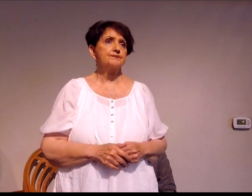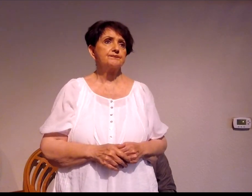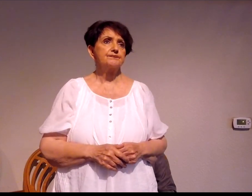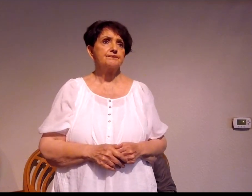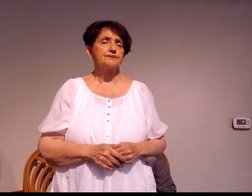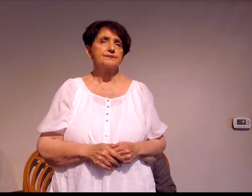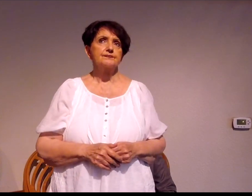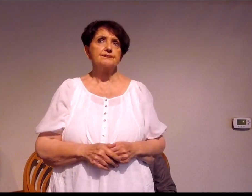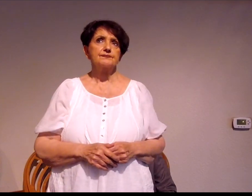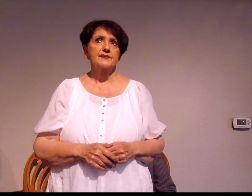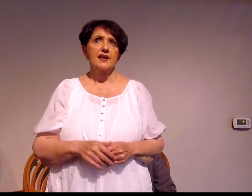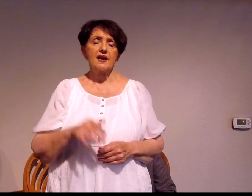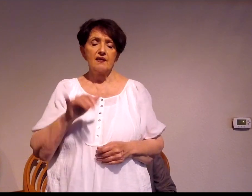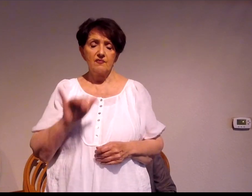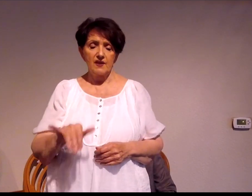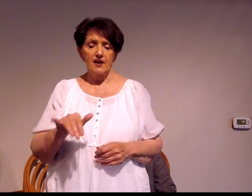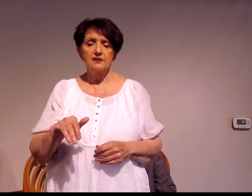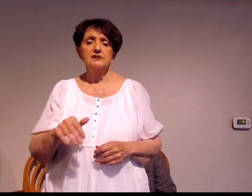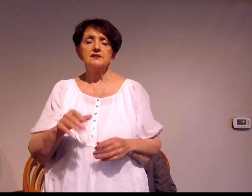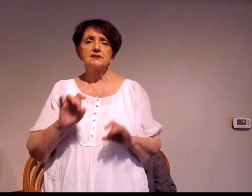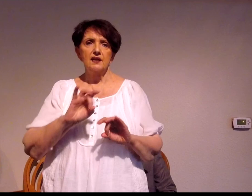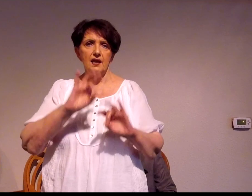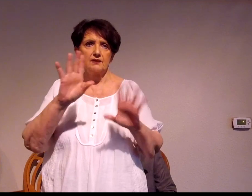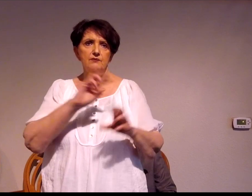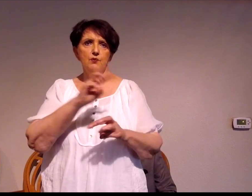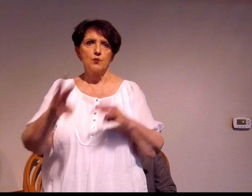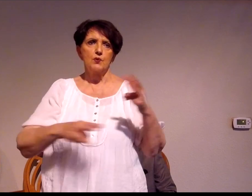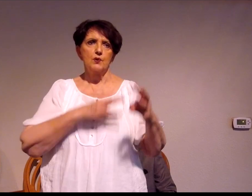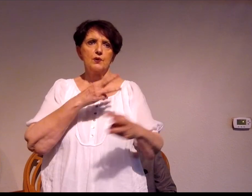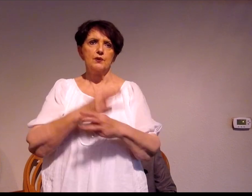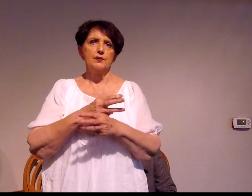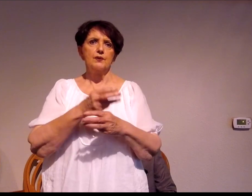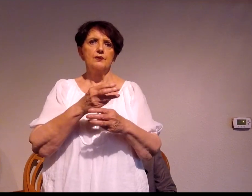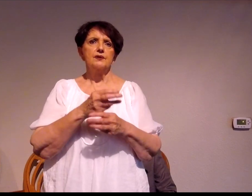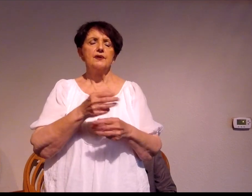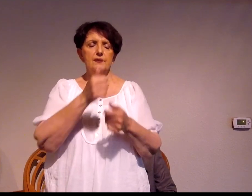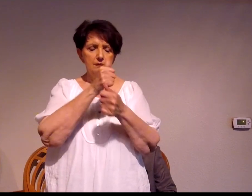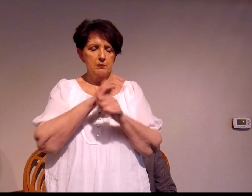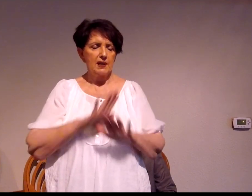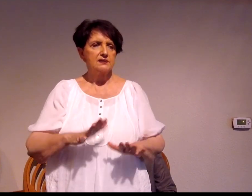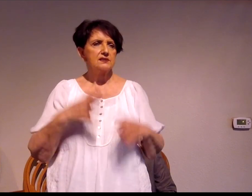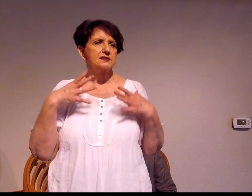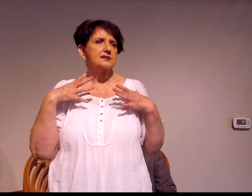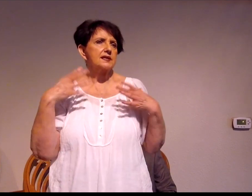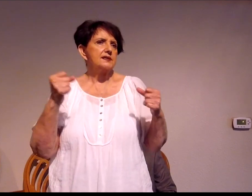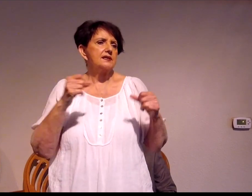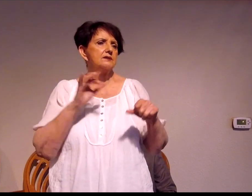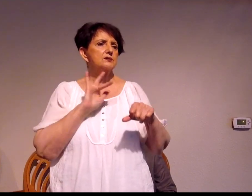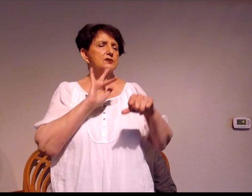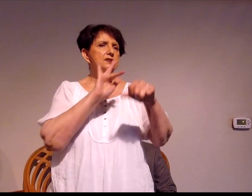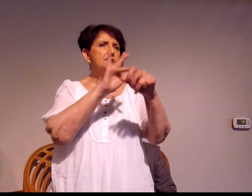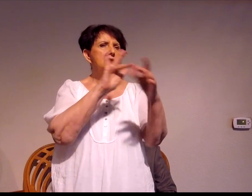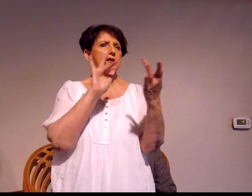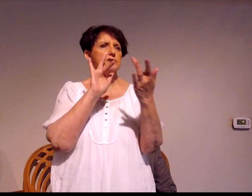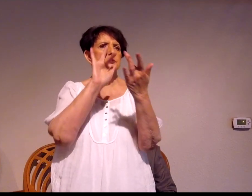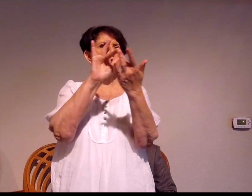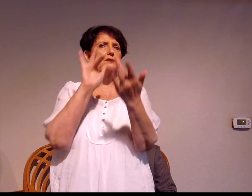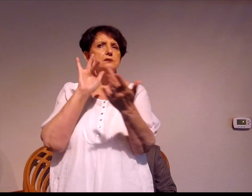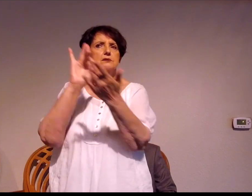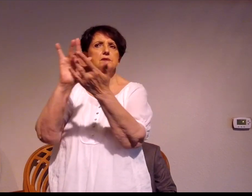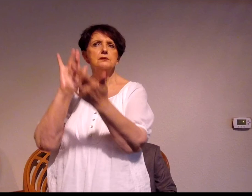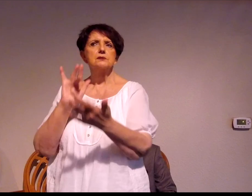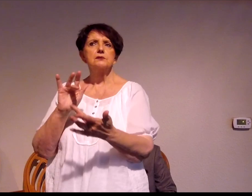And that is the light in the world. It blesses and heals, it touches and lifts.